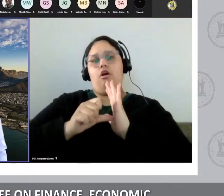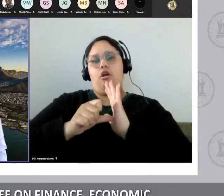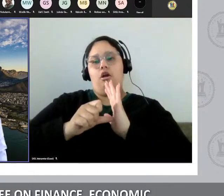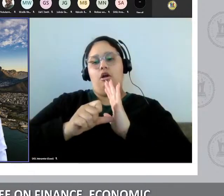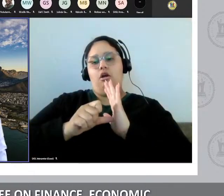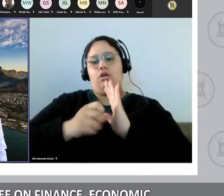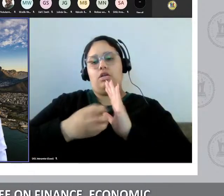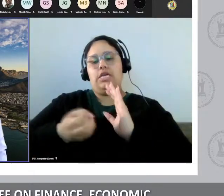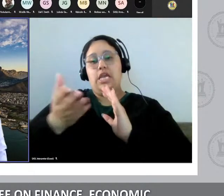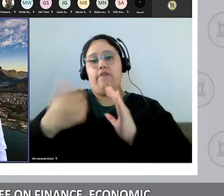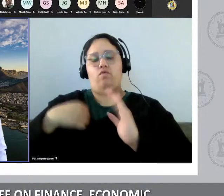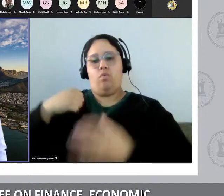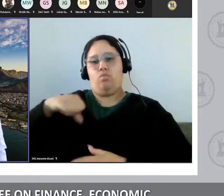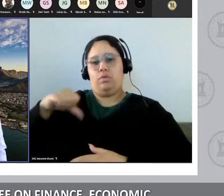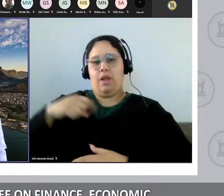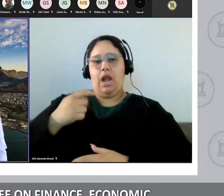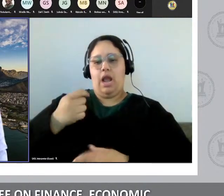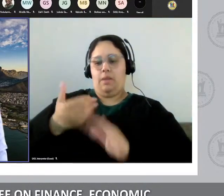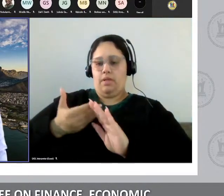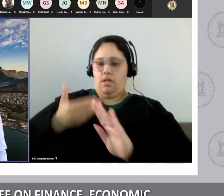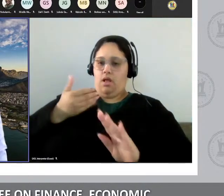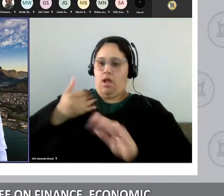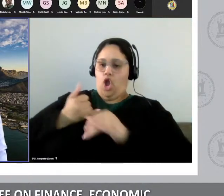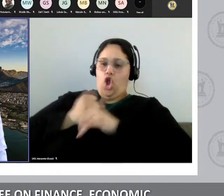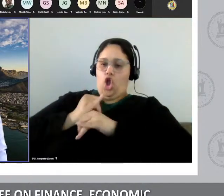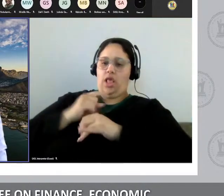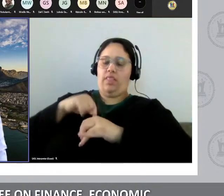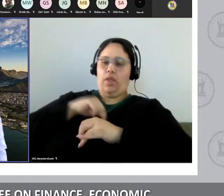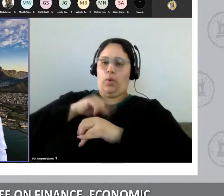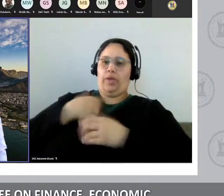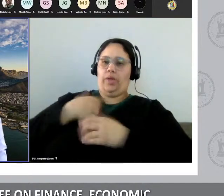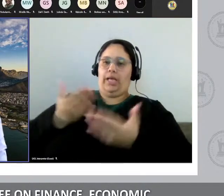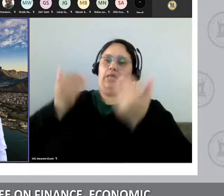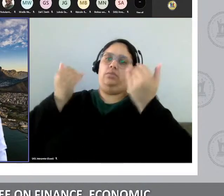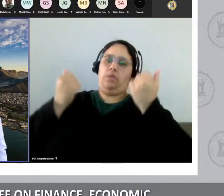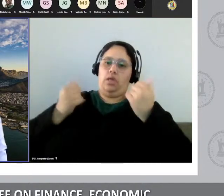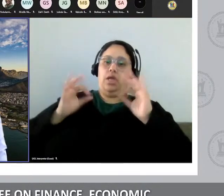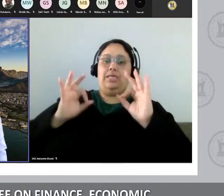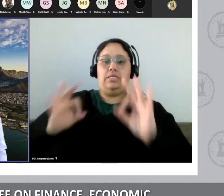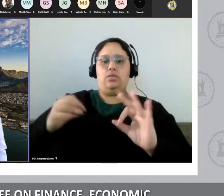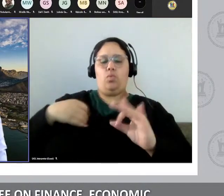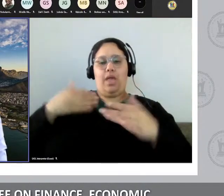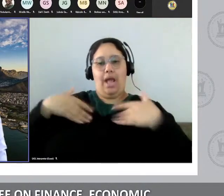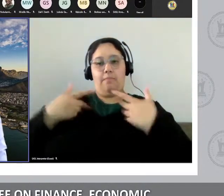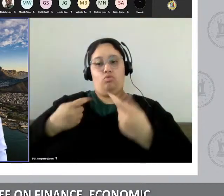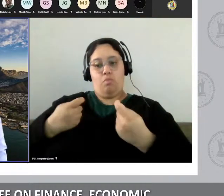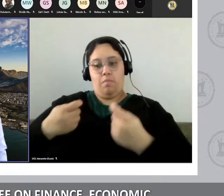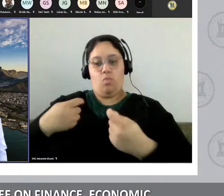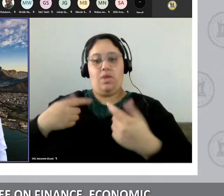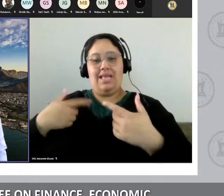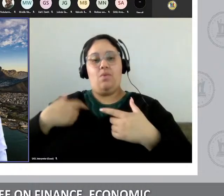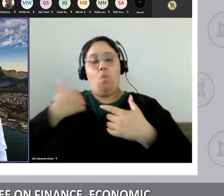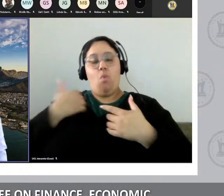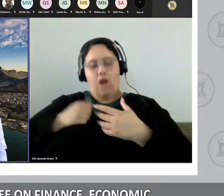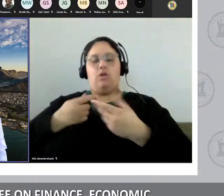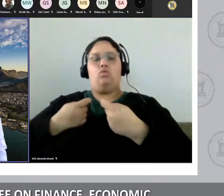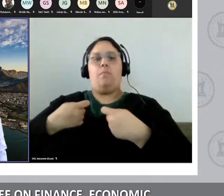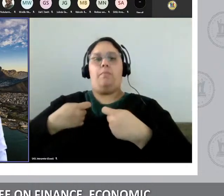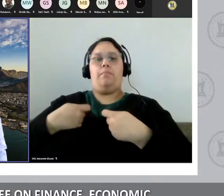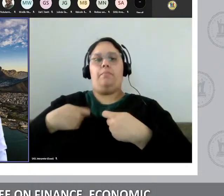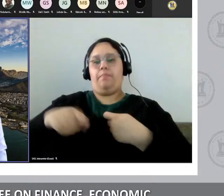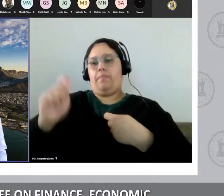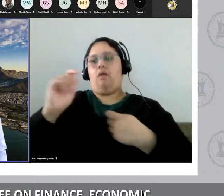to municipalities a little earlier than we had anticipated. And we were keen to get it out early because we want